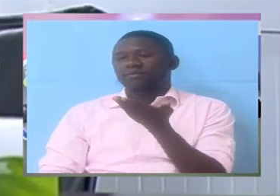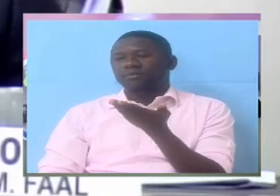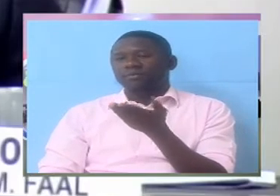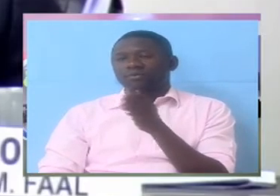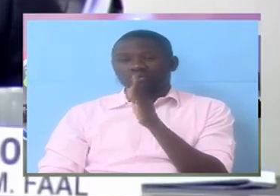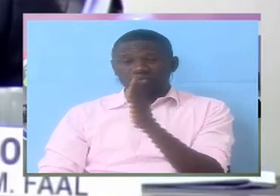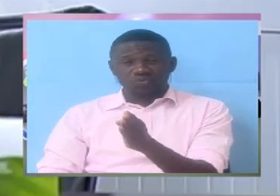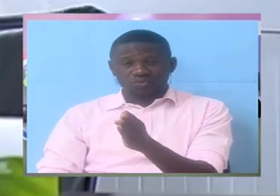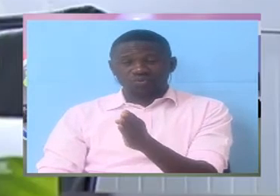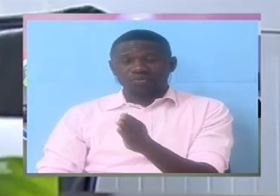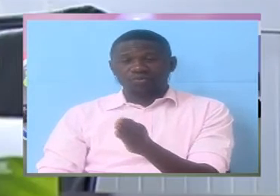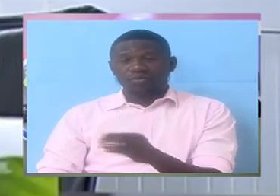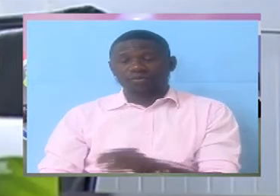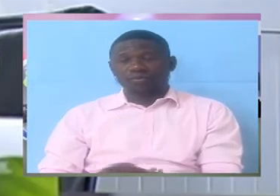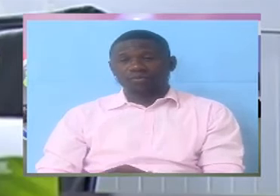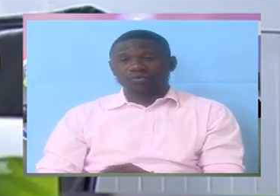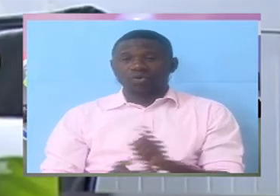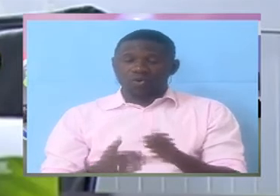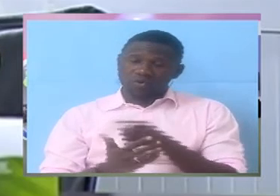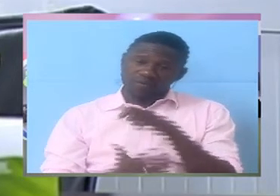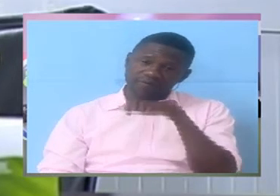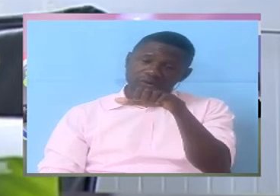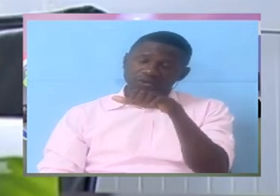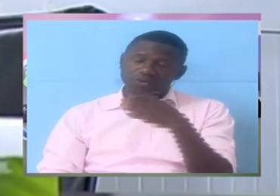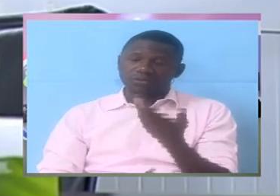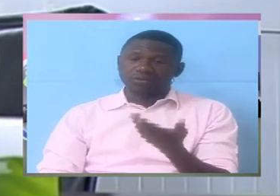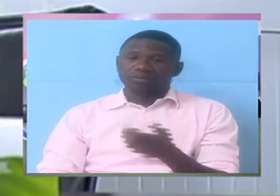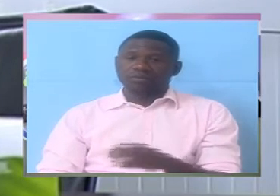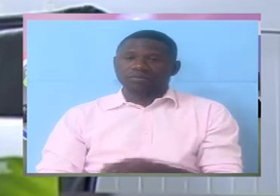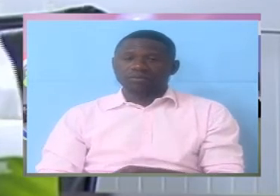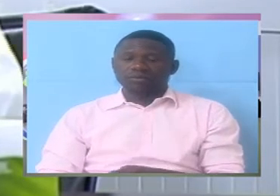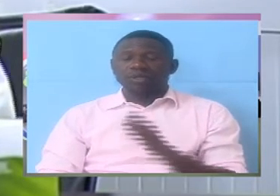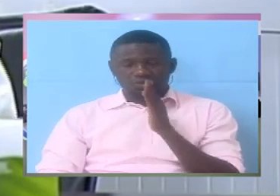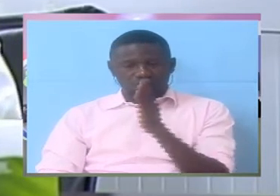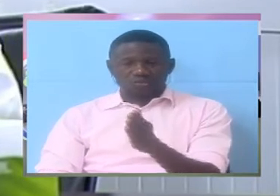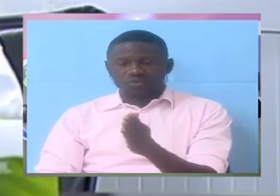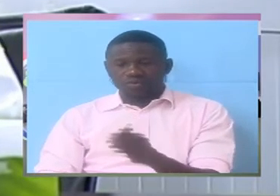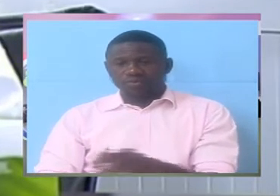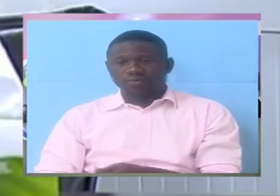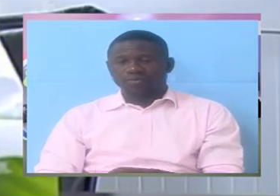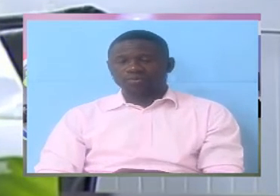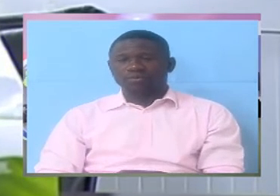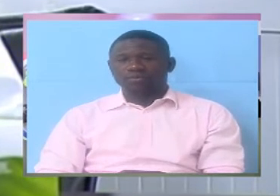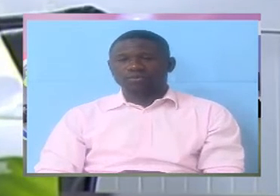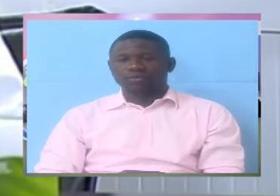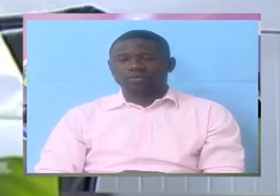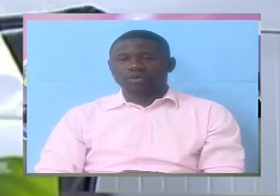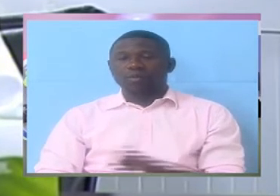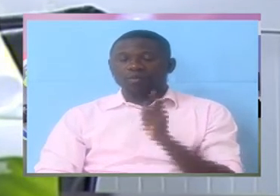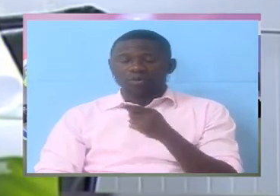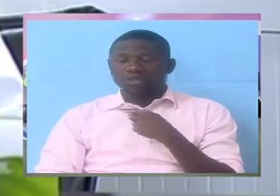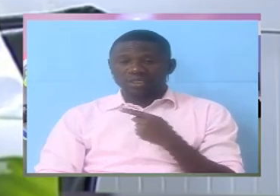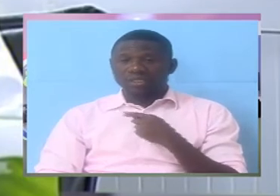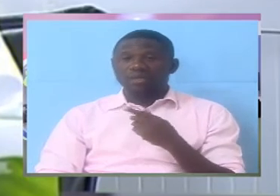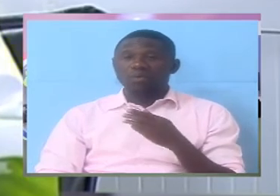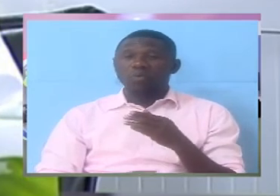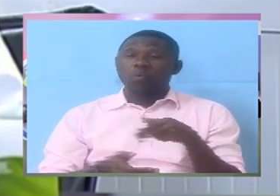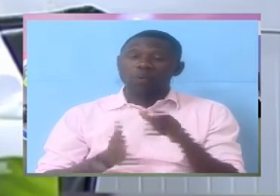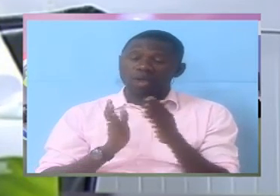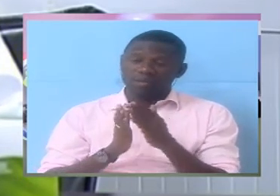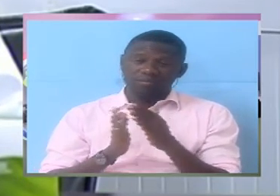True? Tonya. Or false? Ofania. That's true, but the grade. Umu tonyalde bar bitun ni ajibe